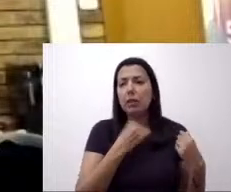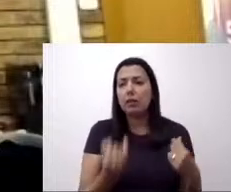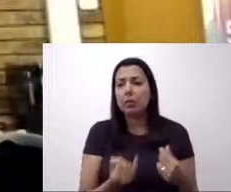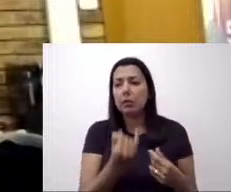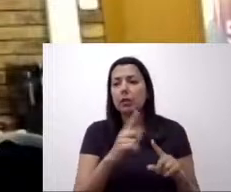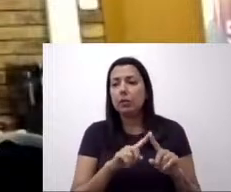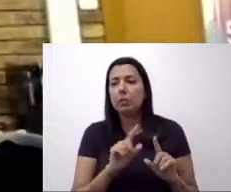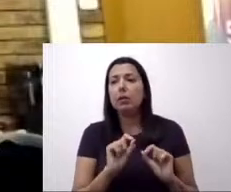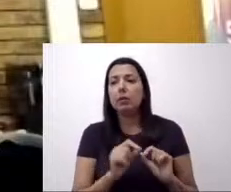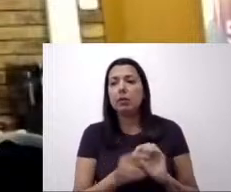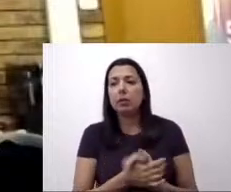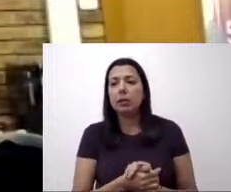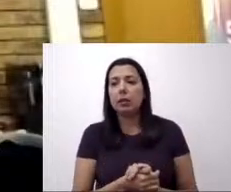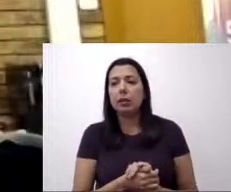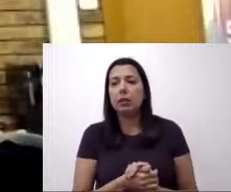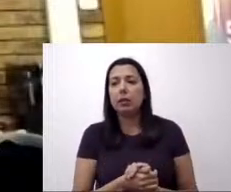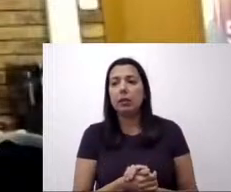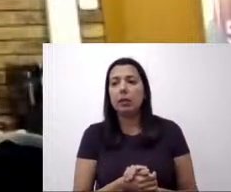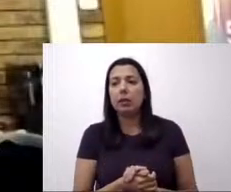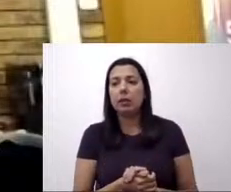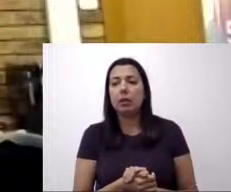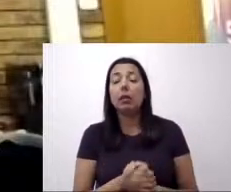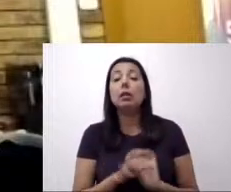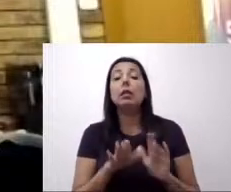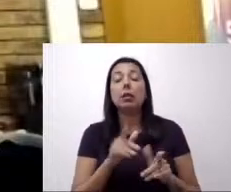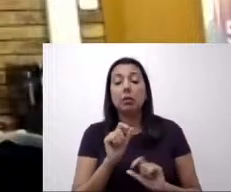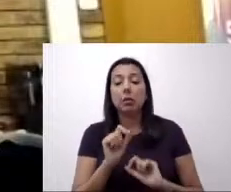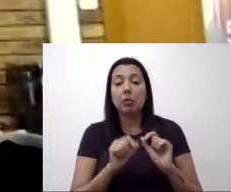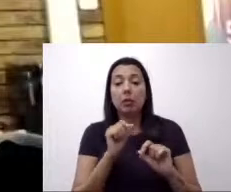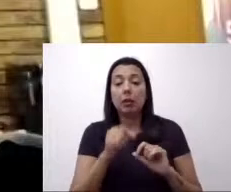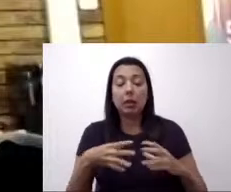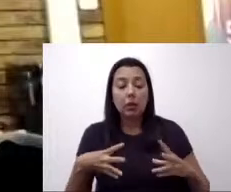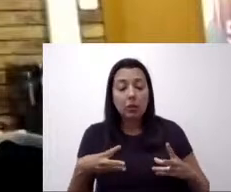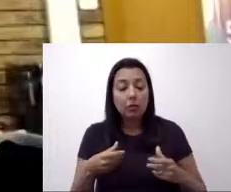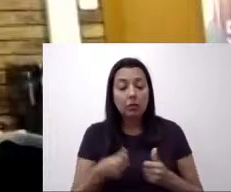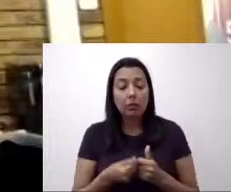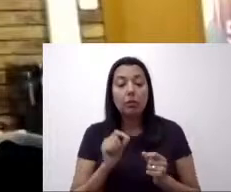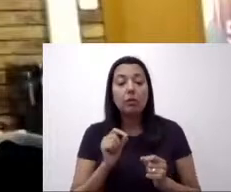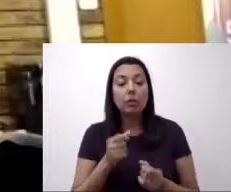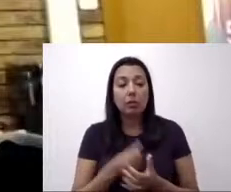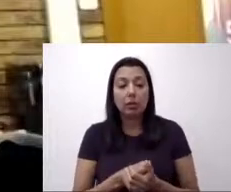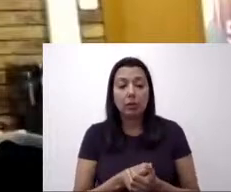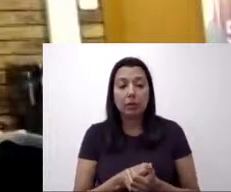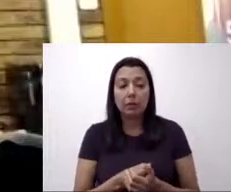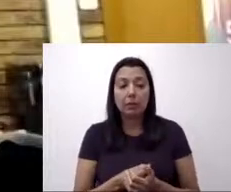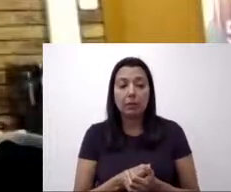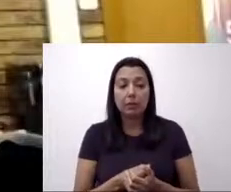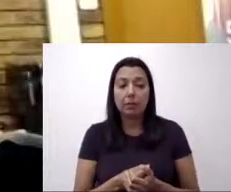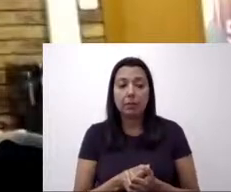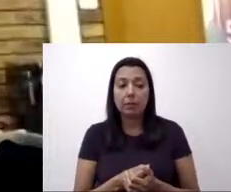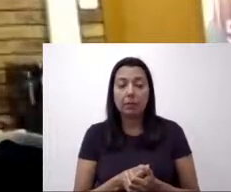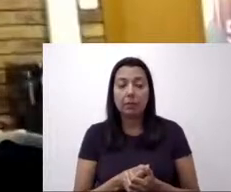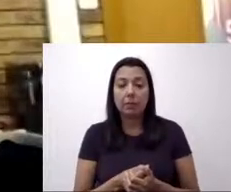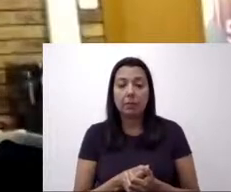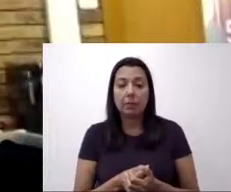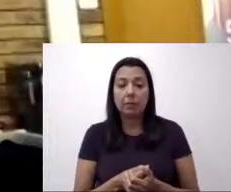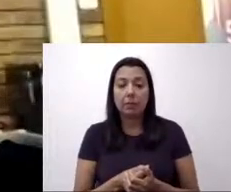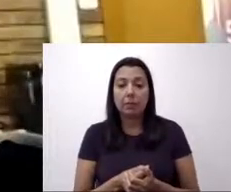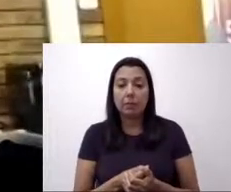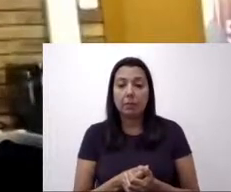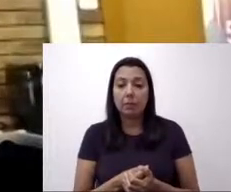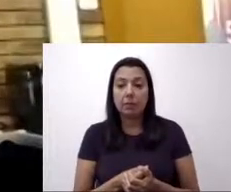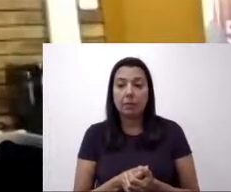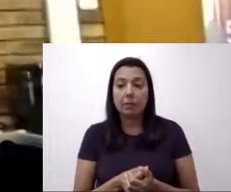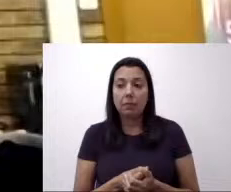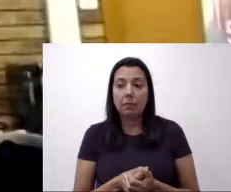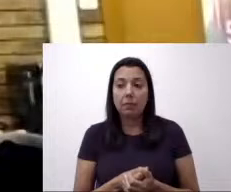what is Total and the complexity of Total itself, and the player is not playing the same time, the same moment, the